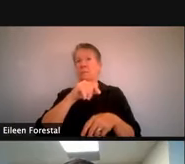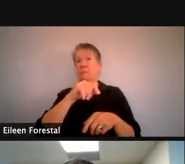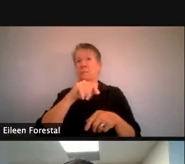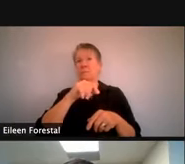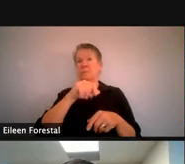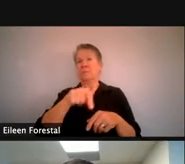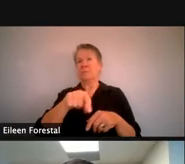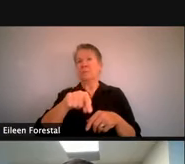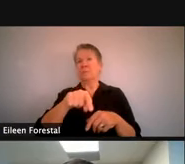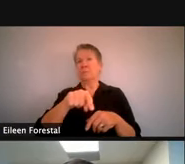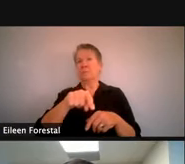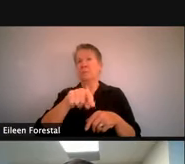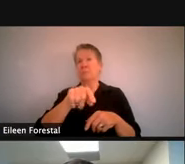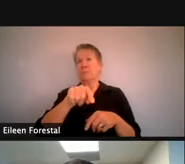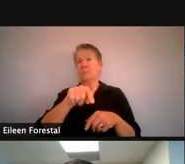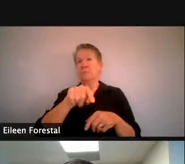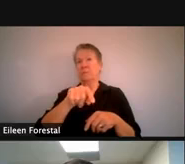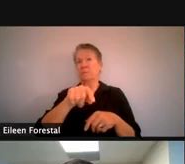2,996,383 ballots are in. That's